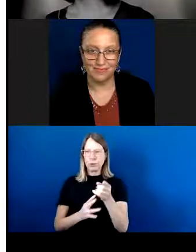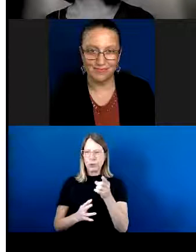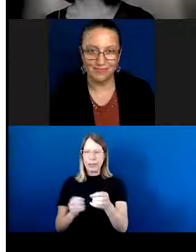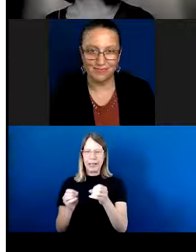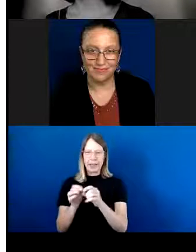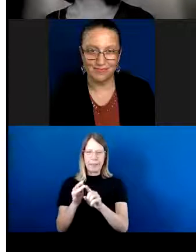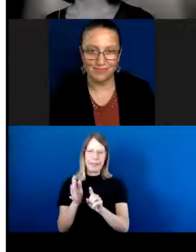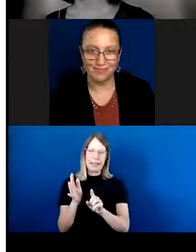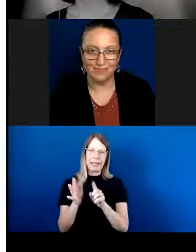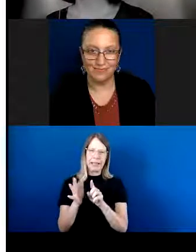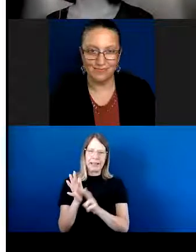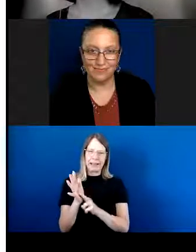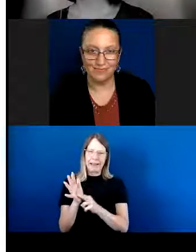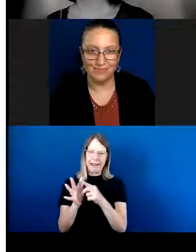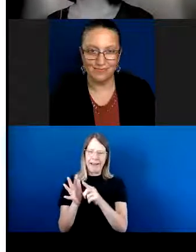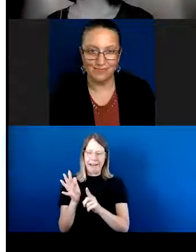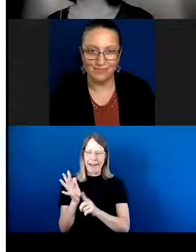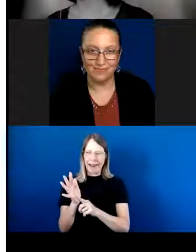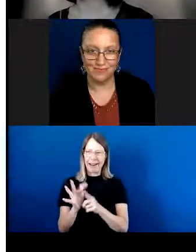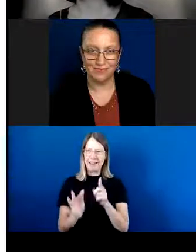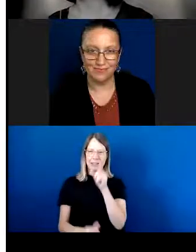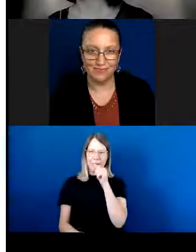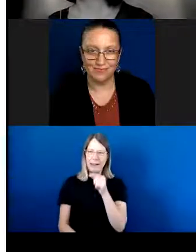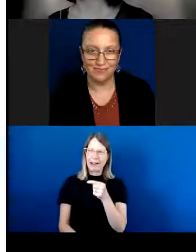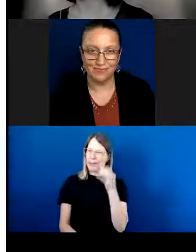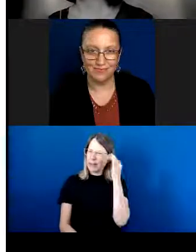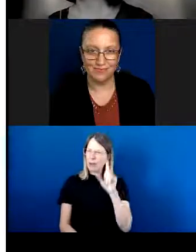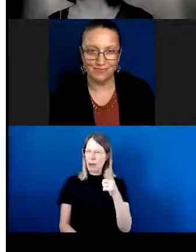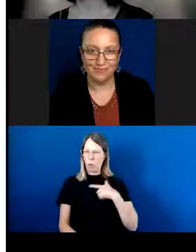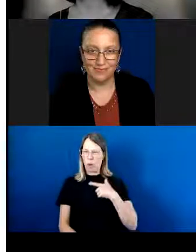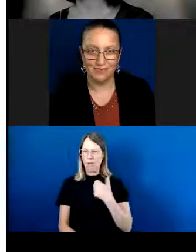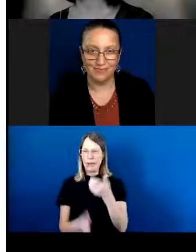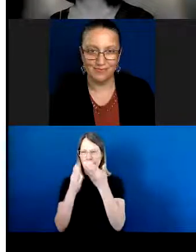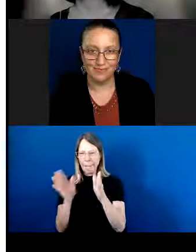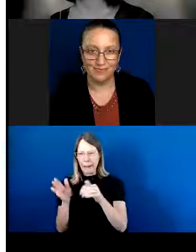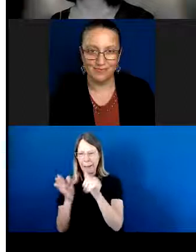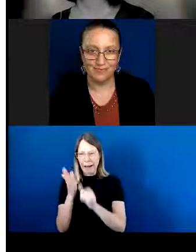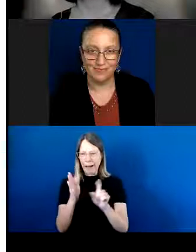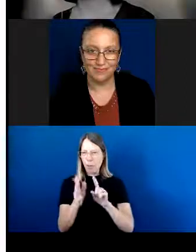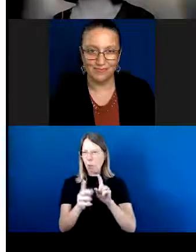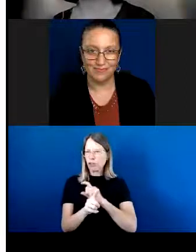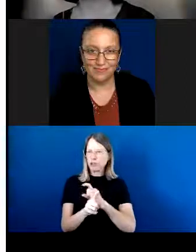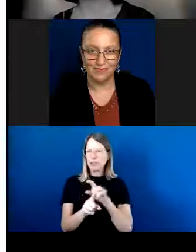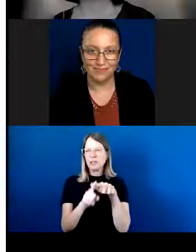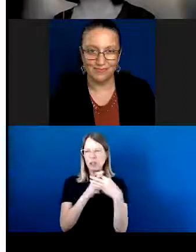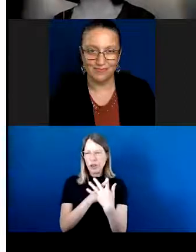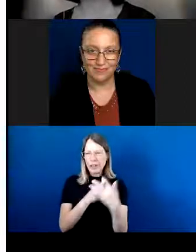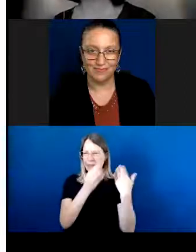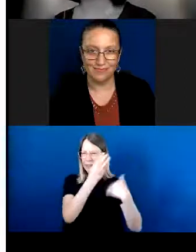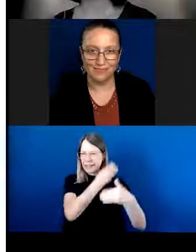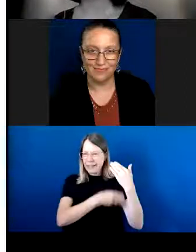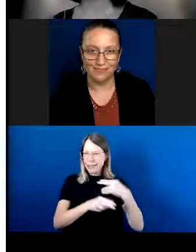Biennale, which were used as an opportunity to question the role of public art and the context and histories into which her work had been placed.